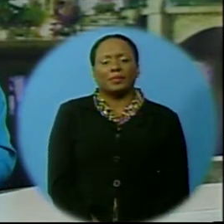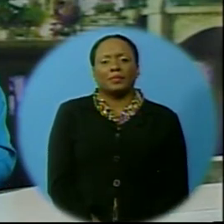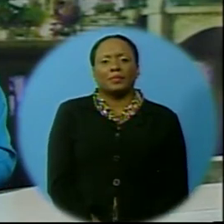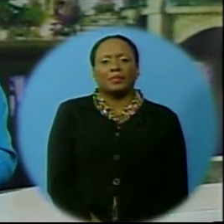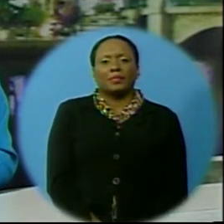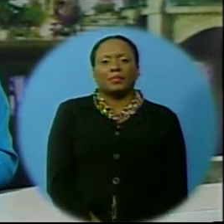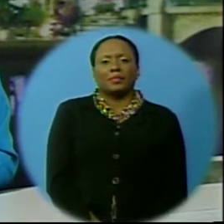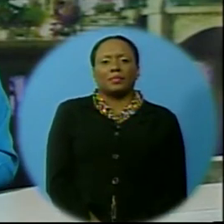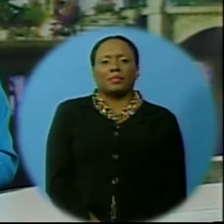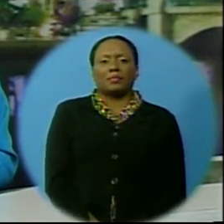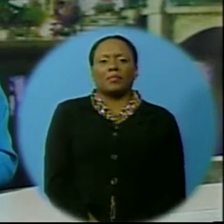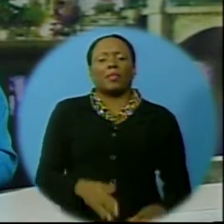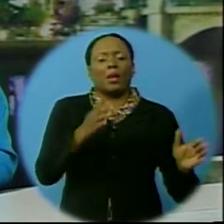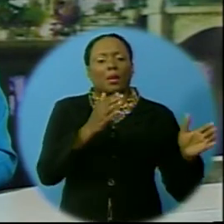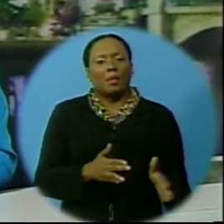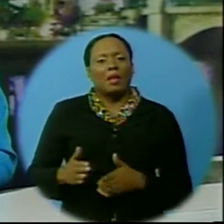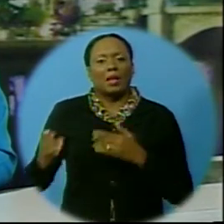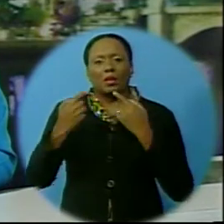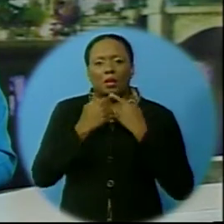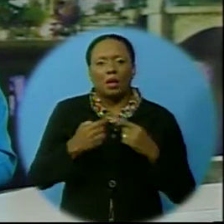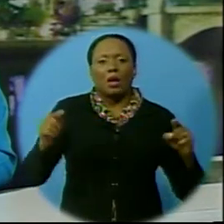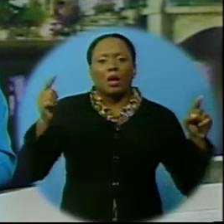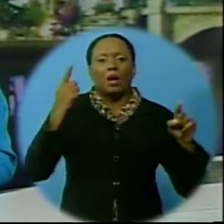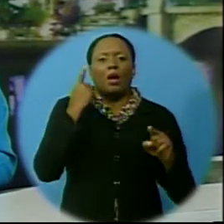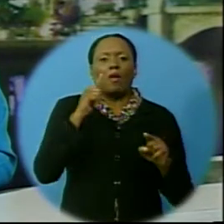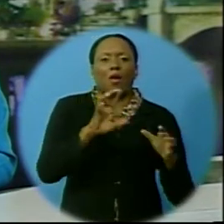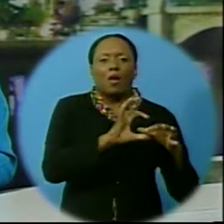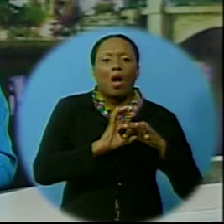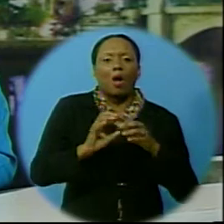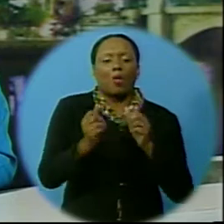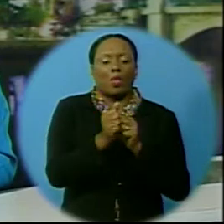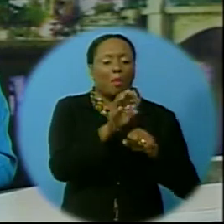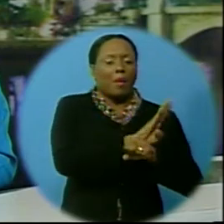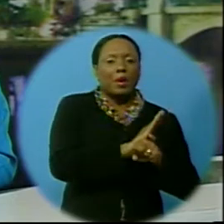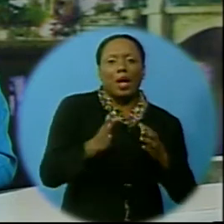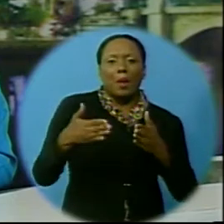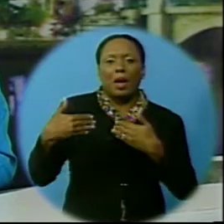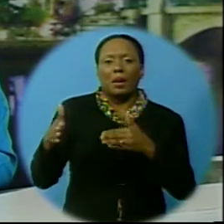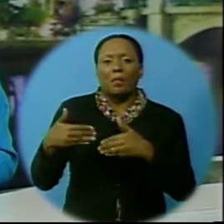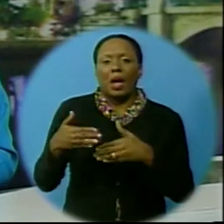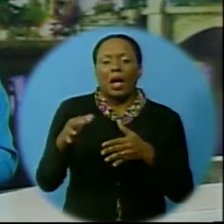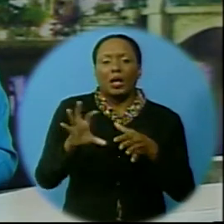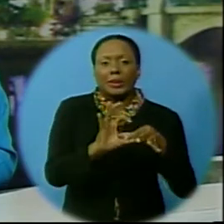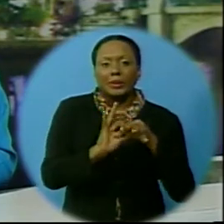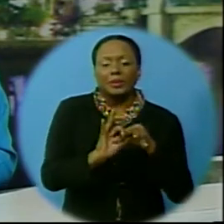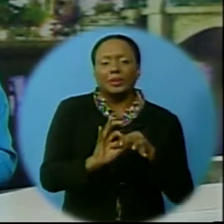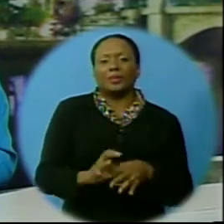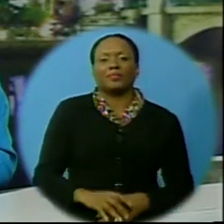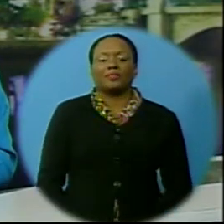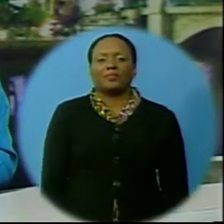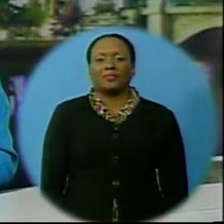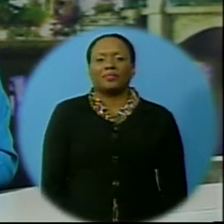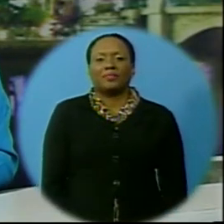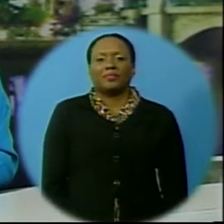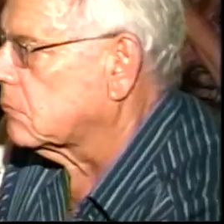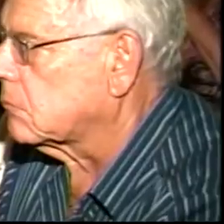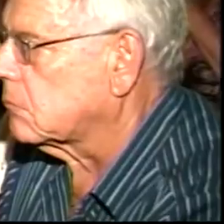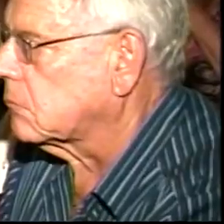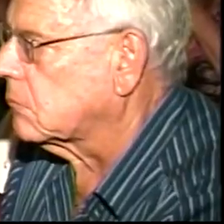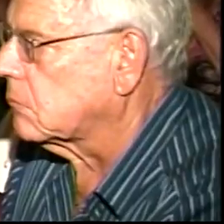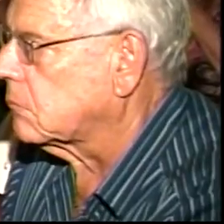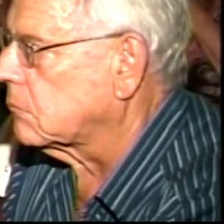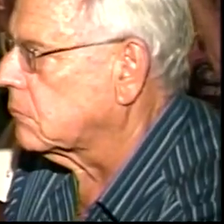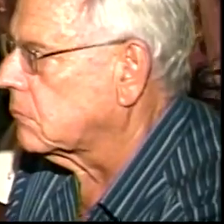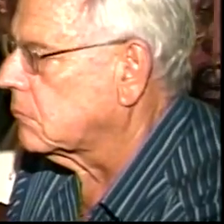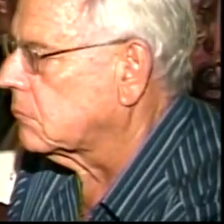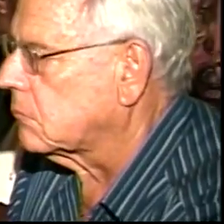Plans have been announced for a new phase of bilateral relations between Barbados and Panama. Confirmation of this from Foreign Affairs